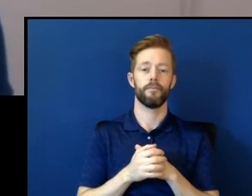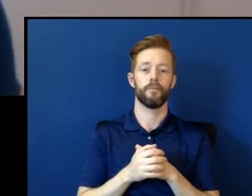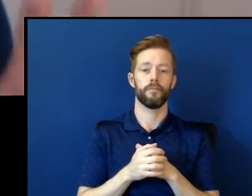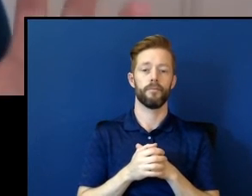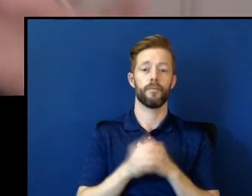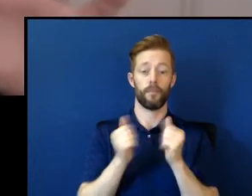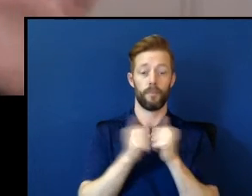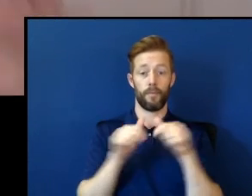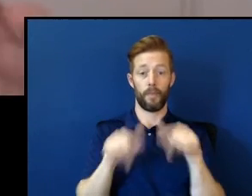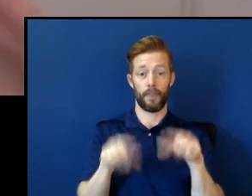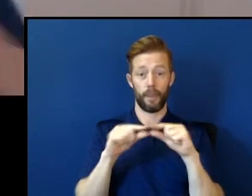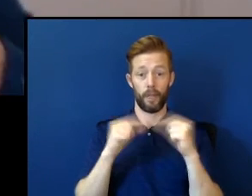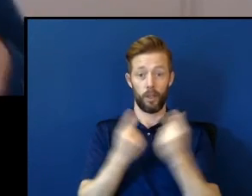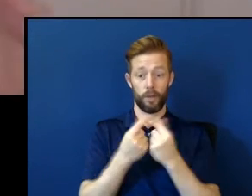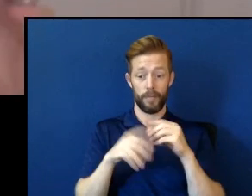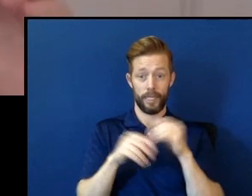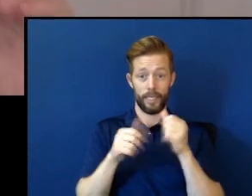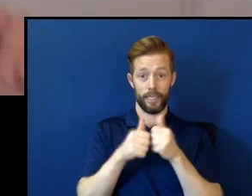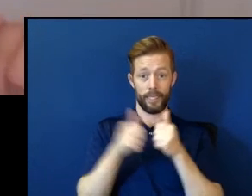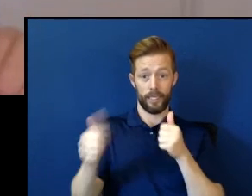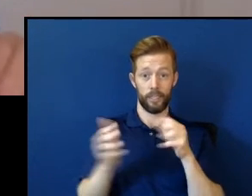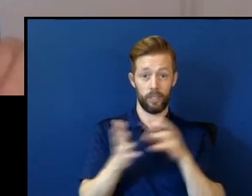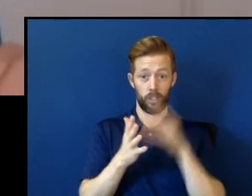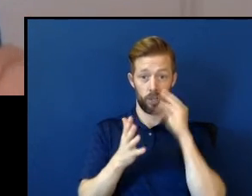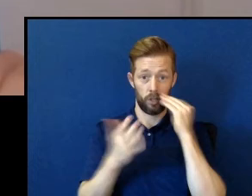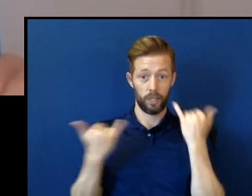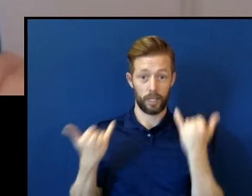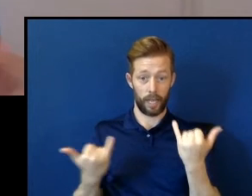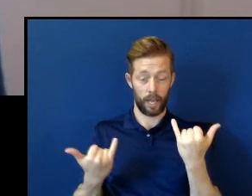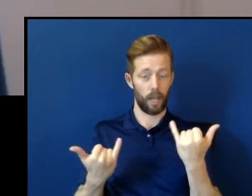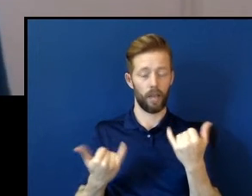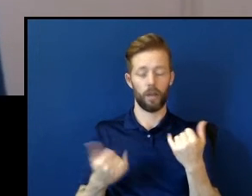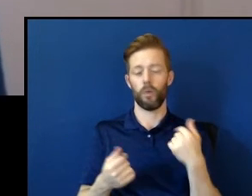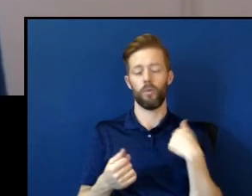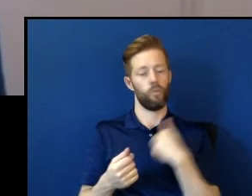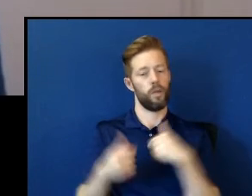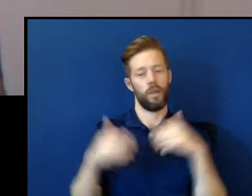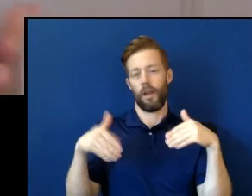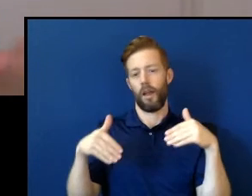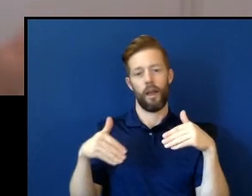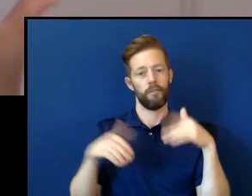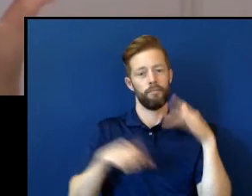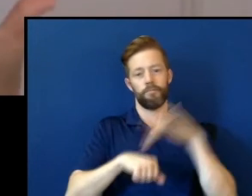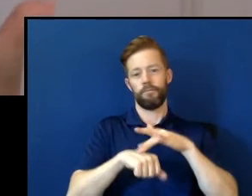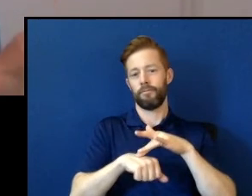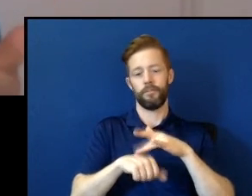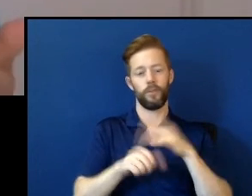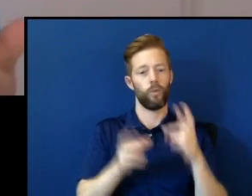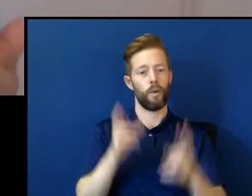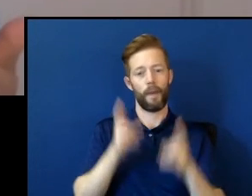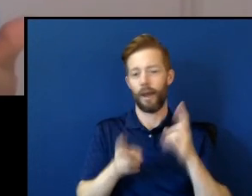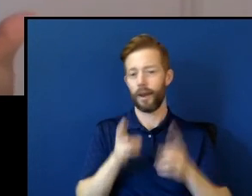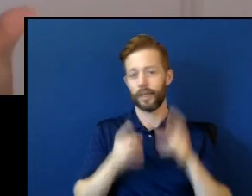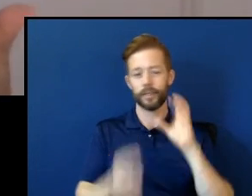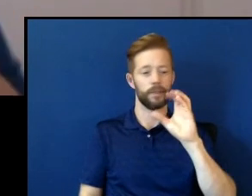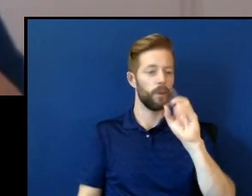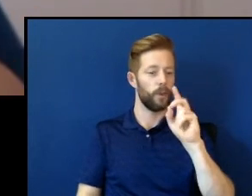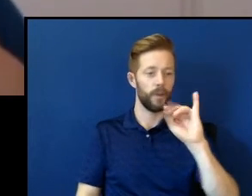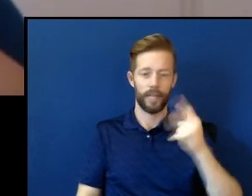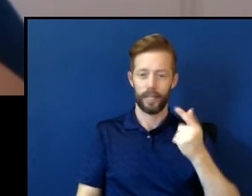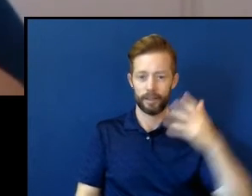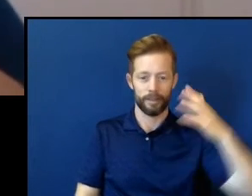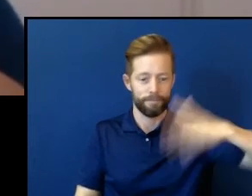I with this group in distance learning right now, we haven't yet gotten to coding or to